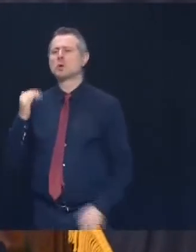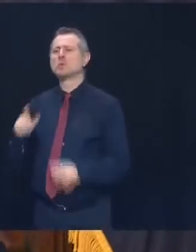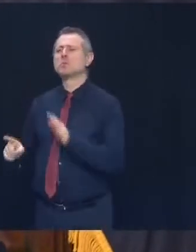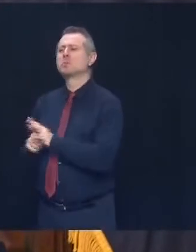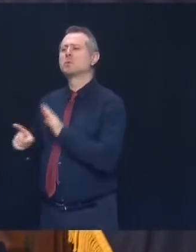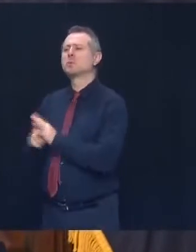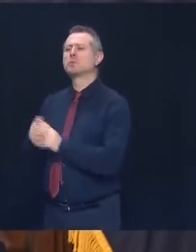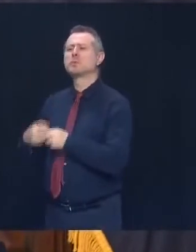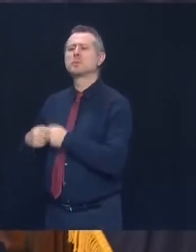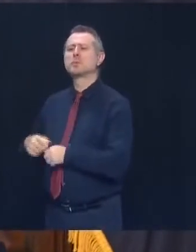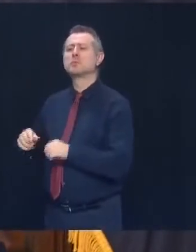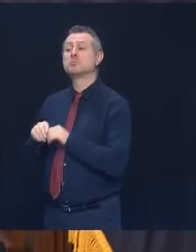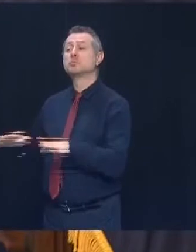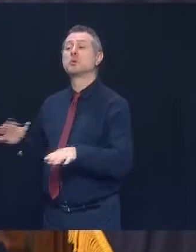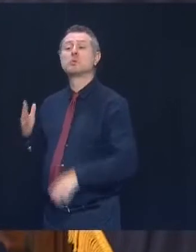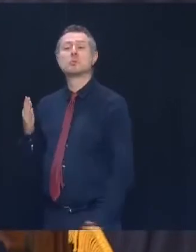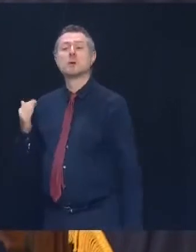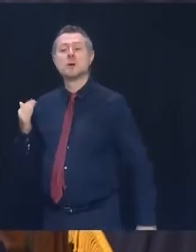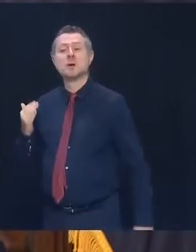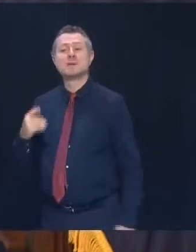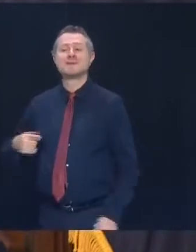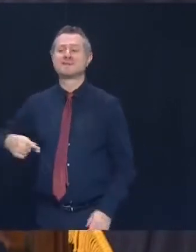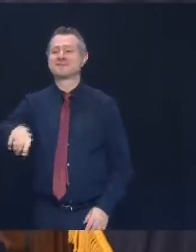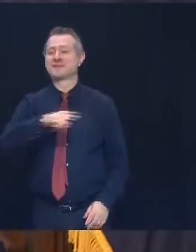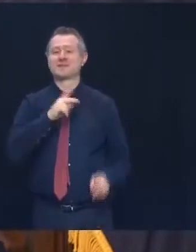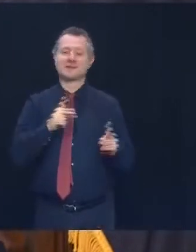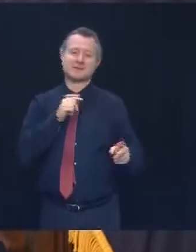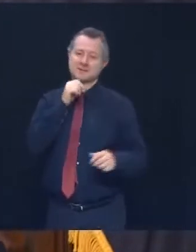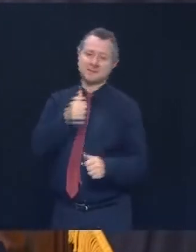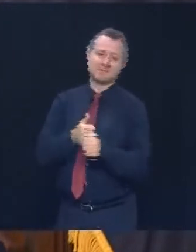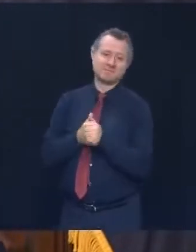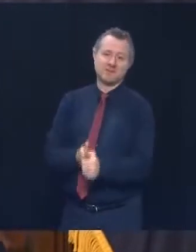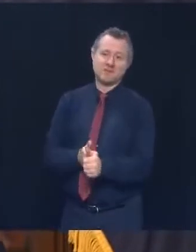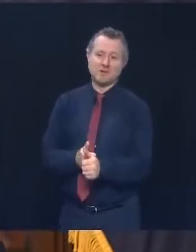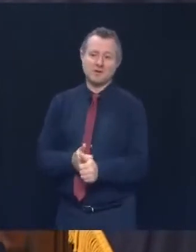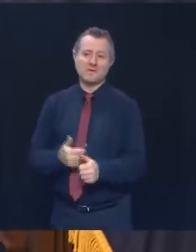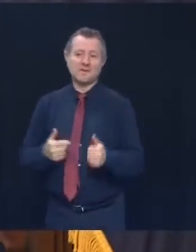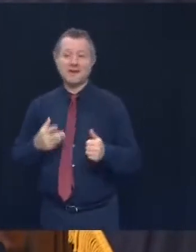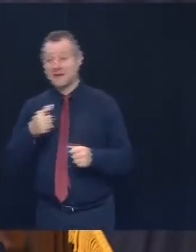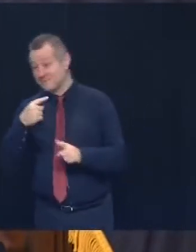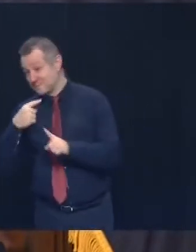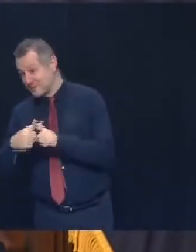spread? Because people did not comply. And because local government didn't